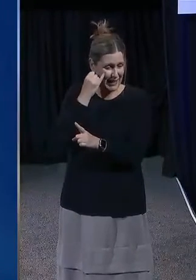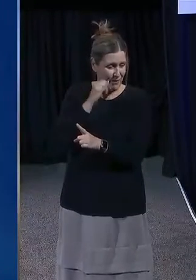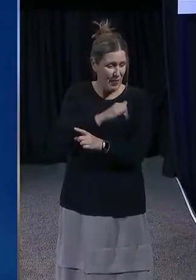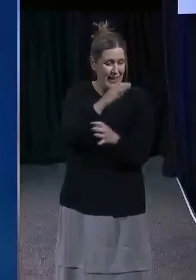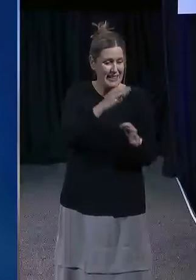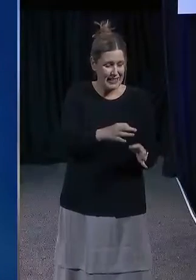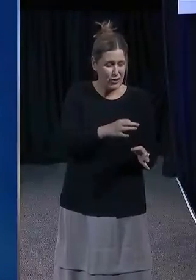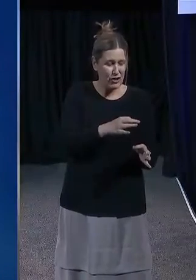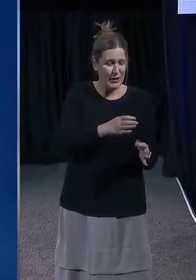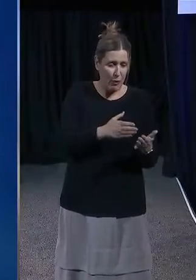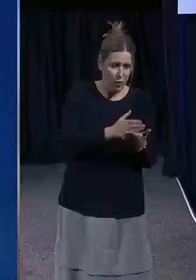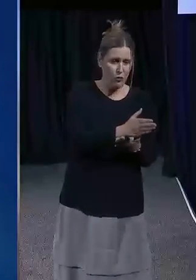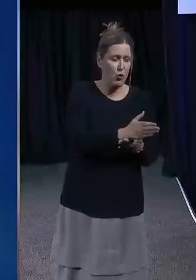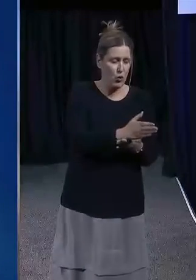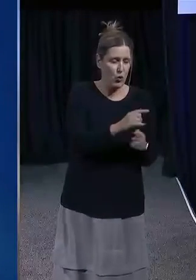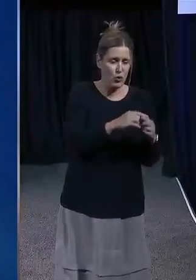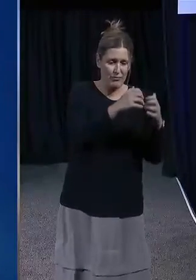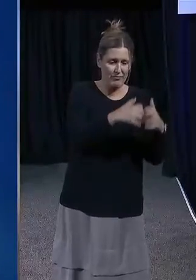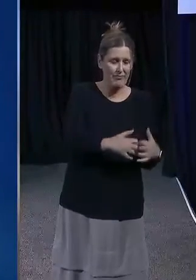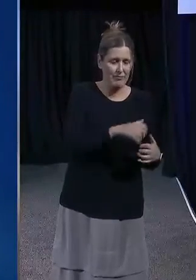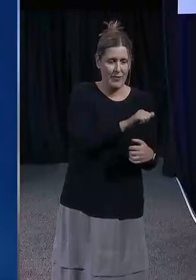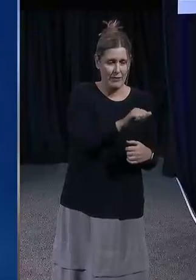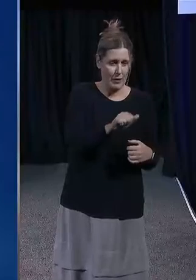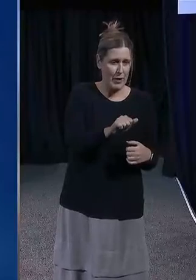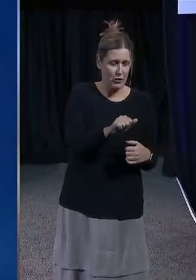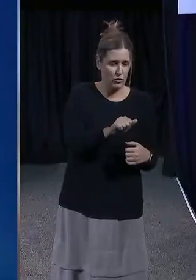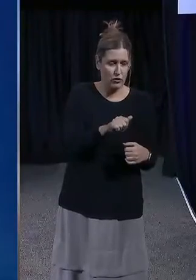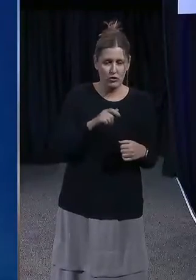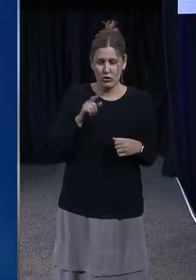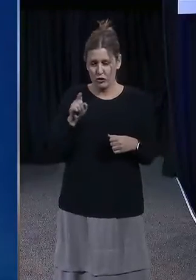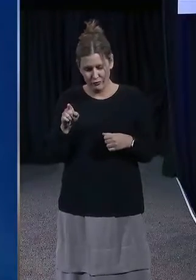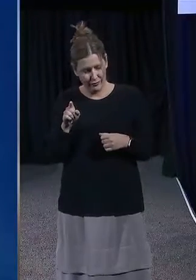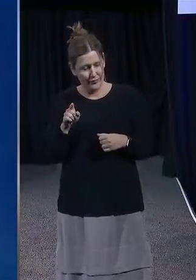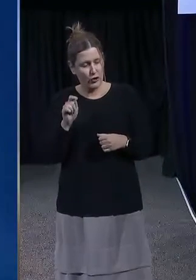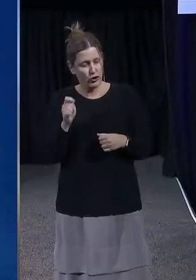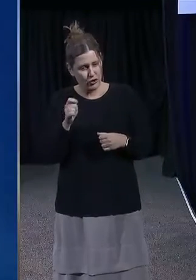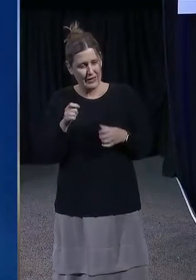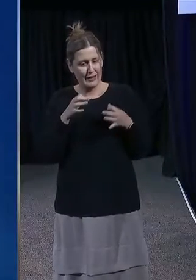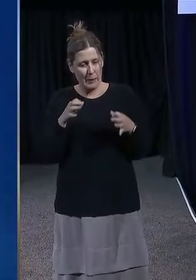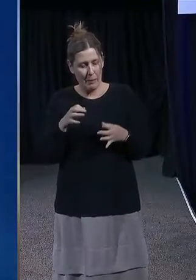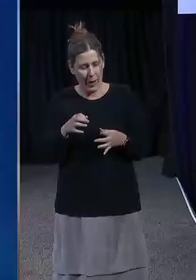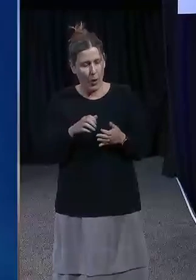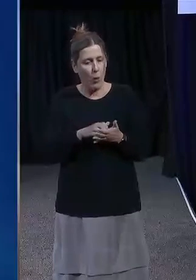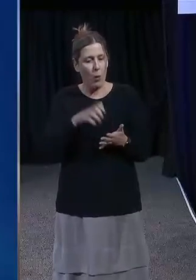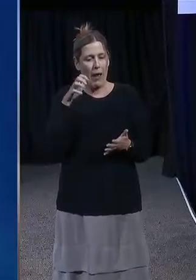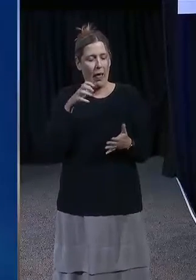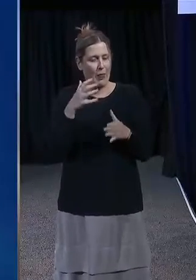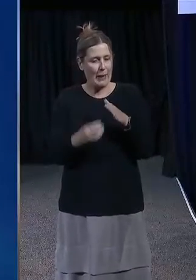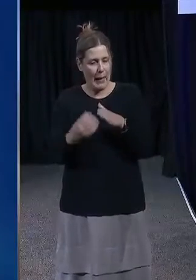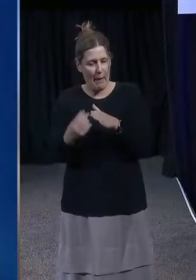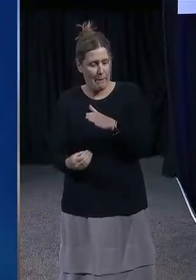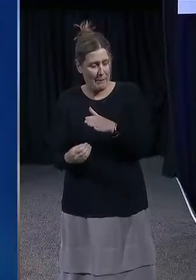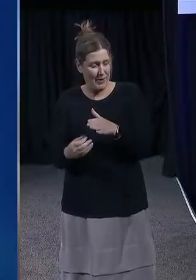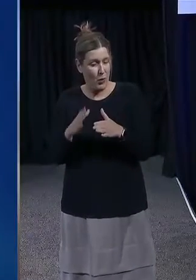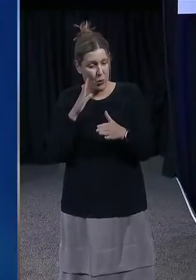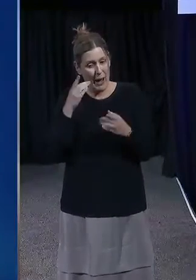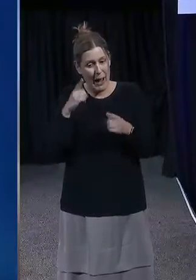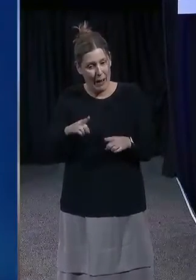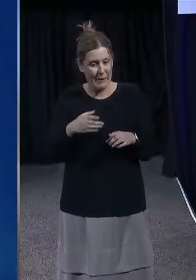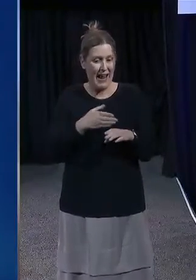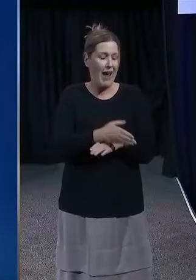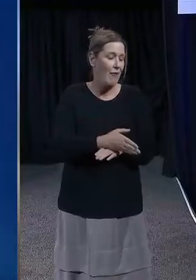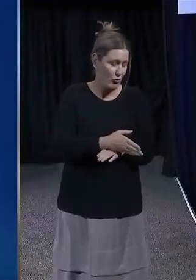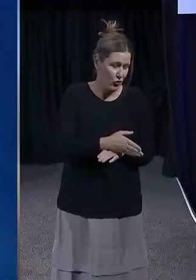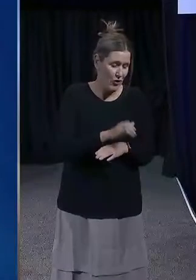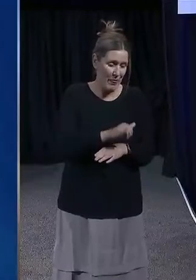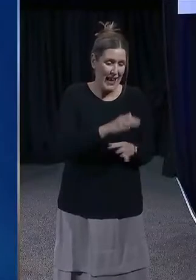decision to dismantle affirmative action. So she talked about wealth gaps that would result after this decision